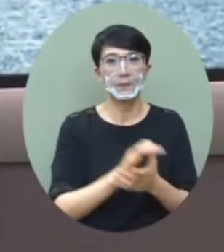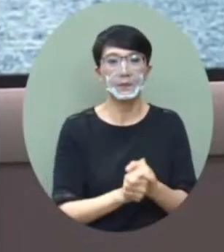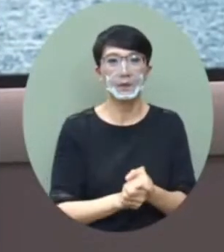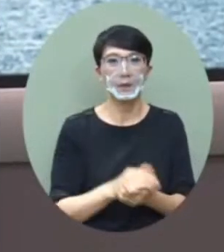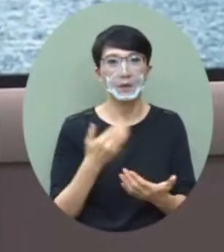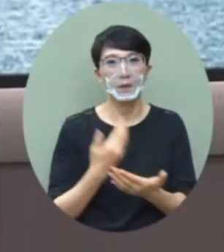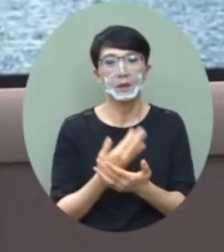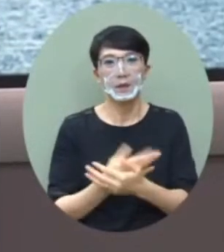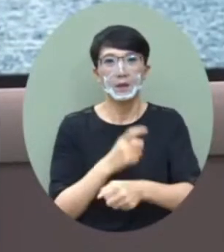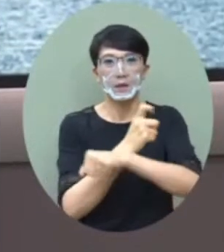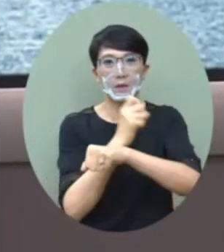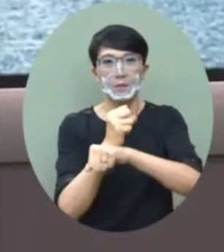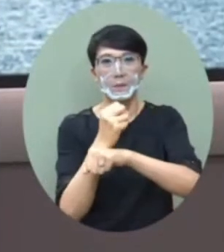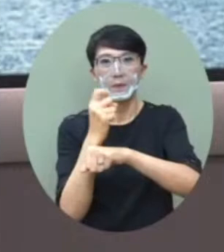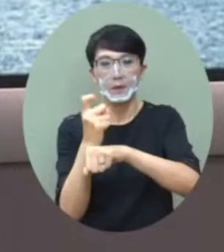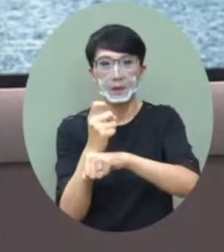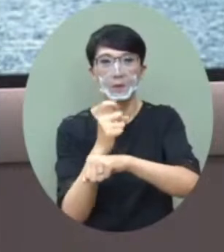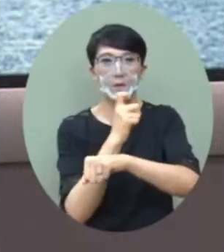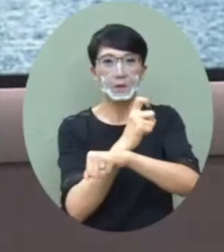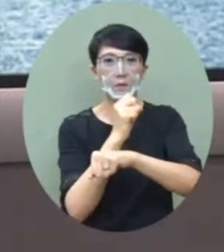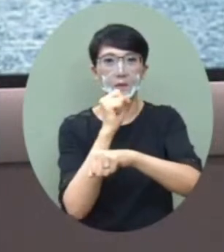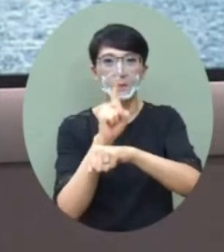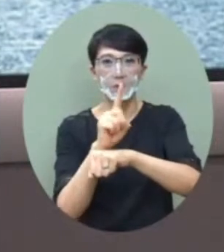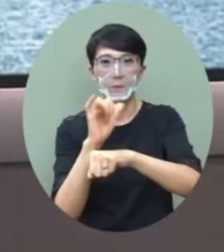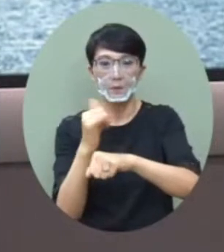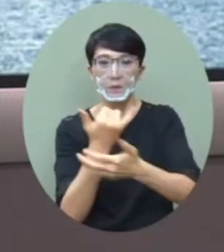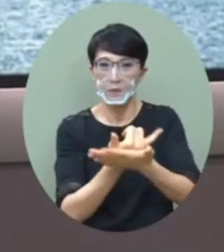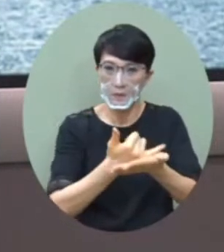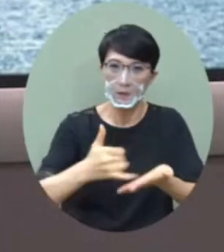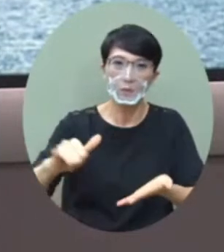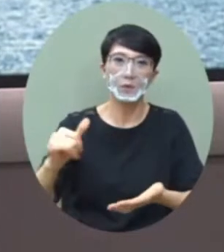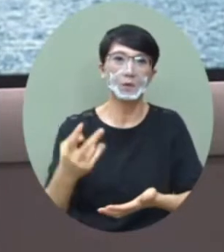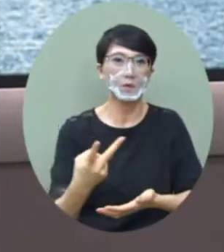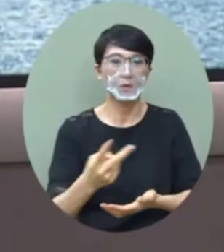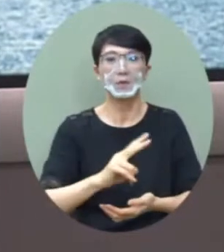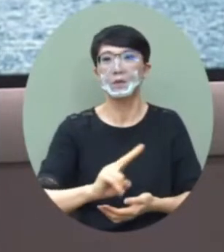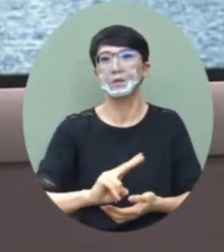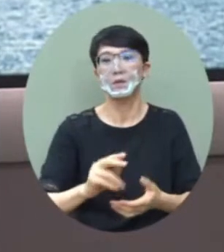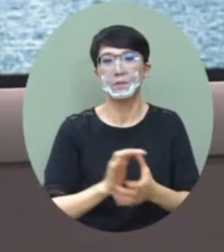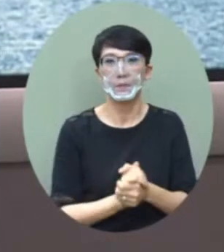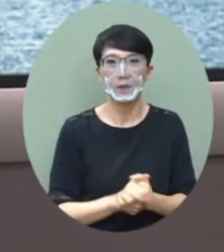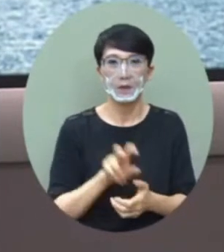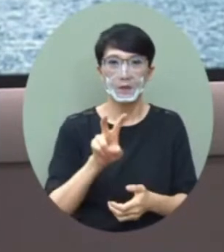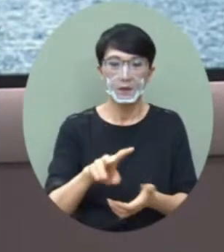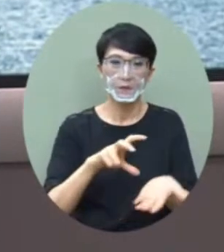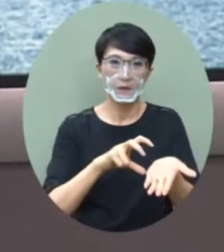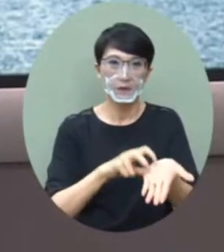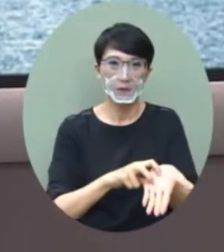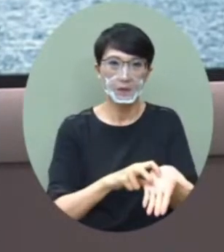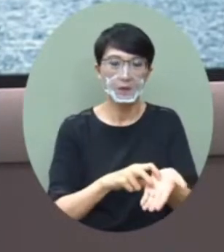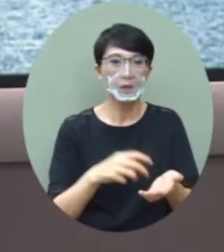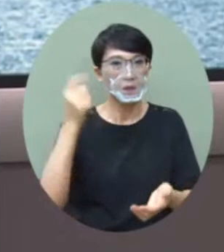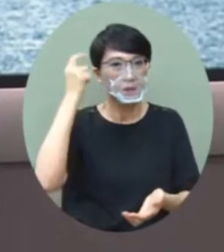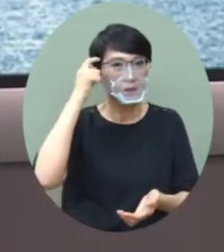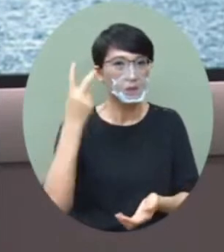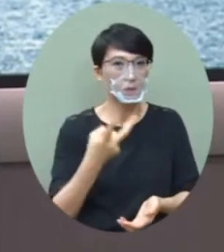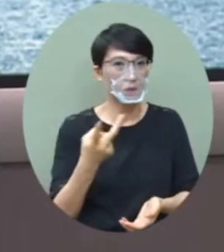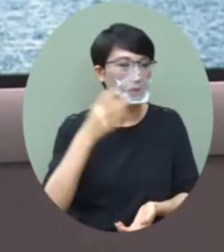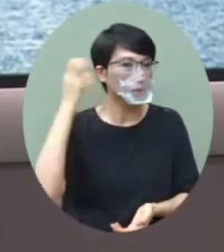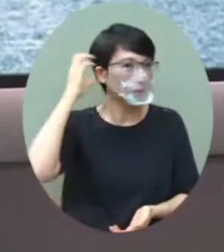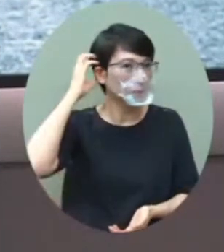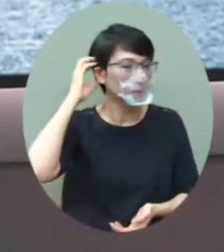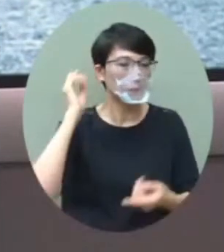department at around 8 in the morning. Unfortunately, the two passed away at 9:09 a.m. and 9:16